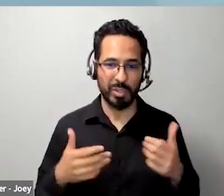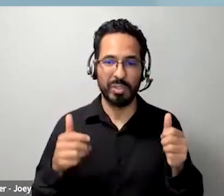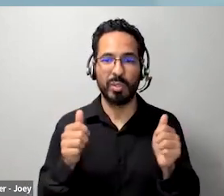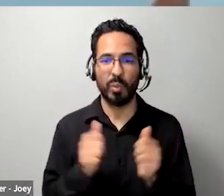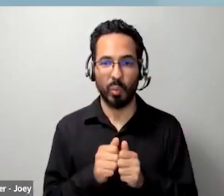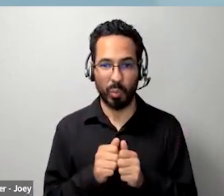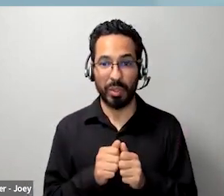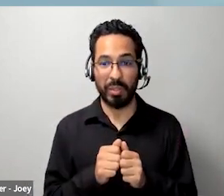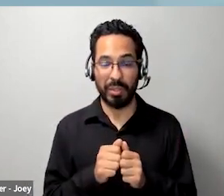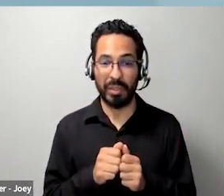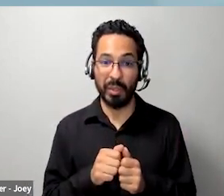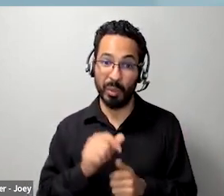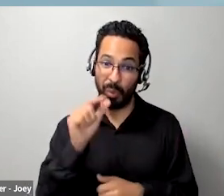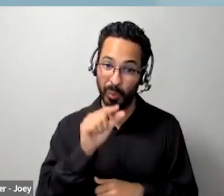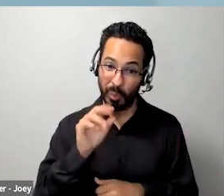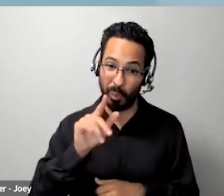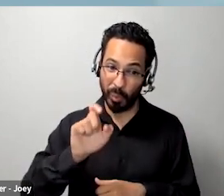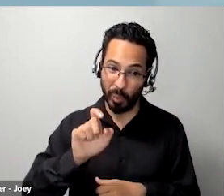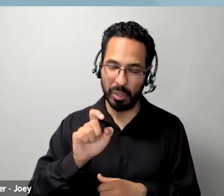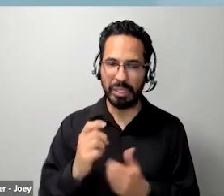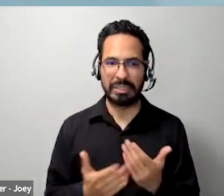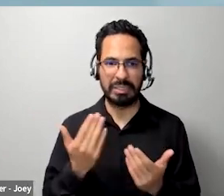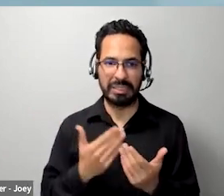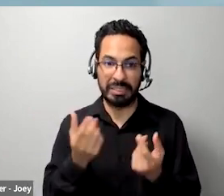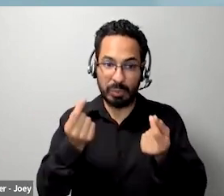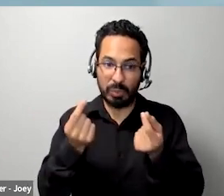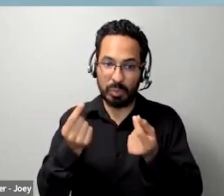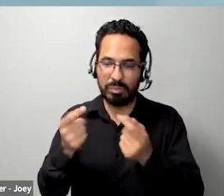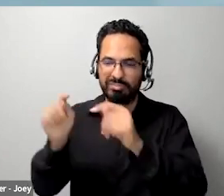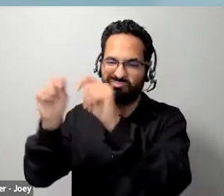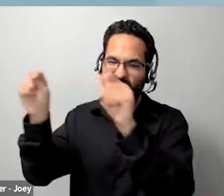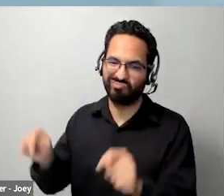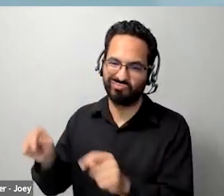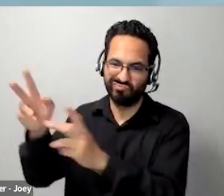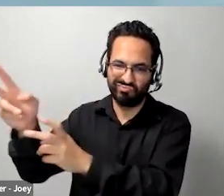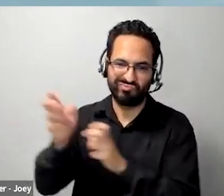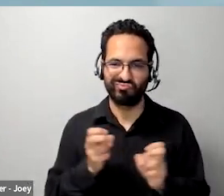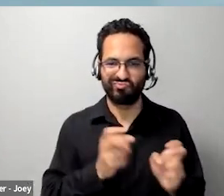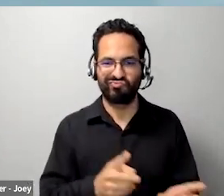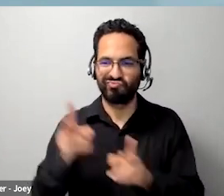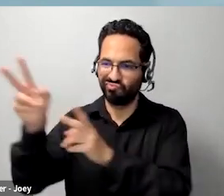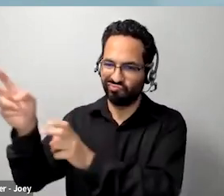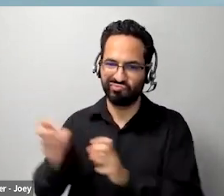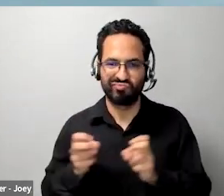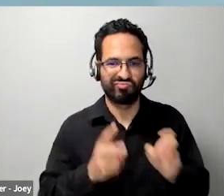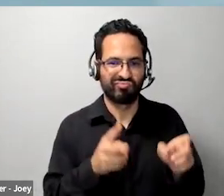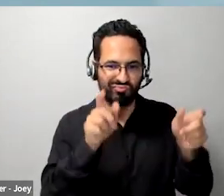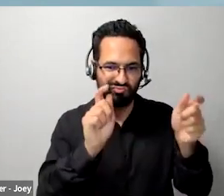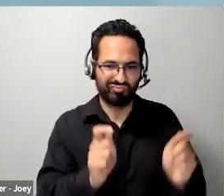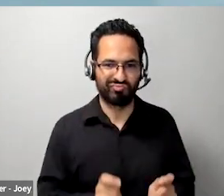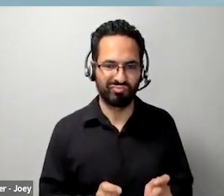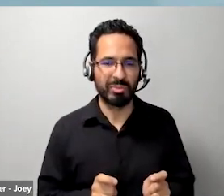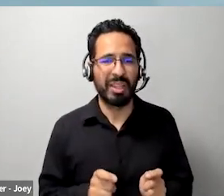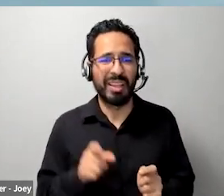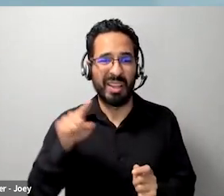of Google, it's really easy to get a job description template that a lot of companies use and build their jobs off of that. And